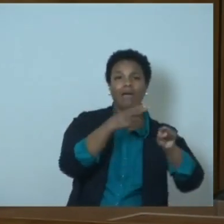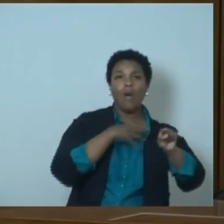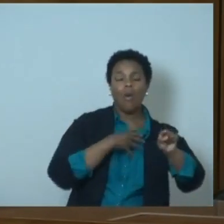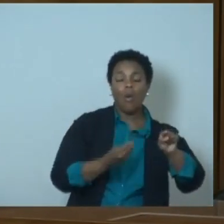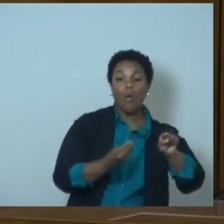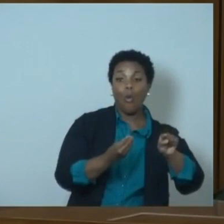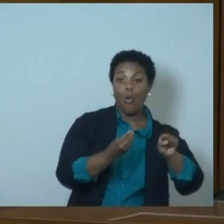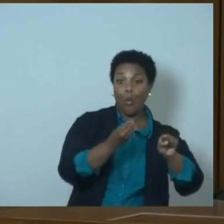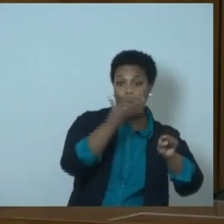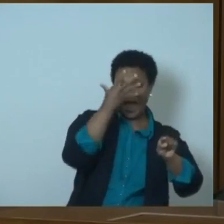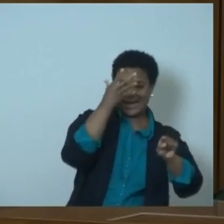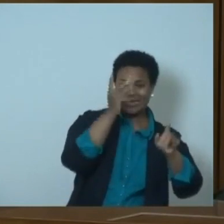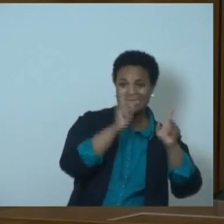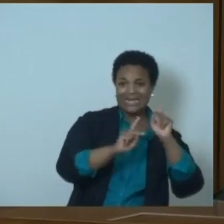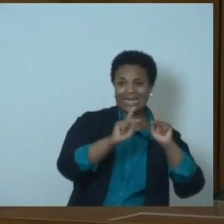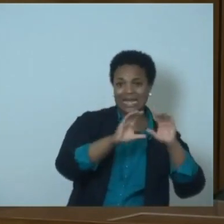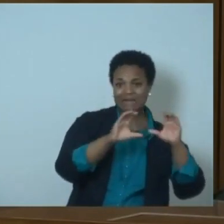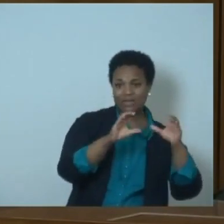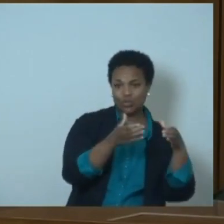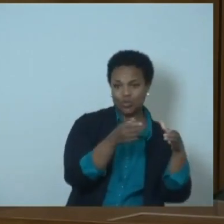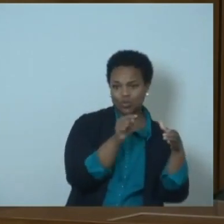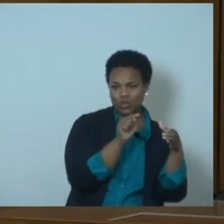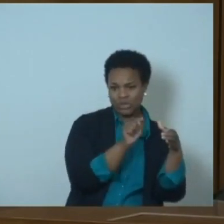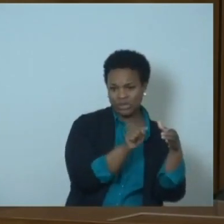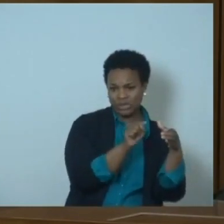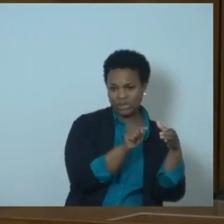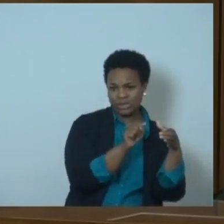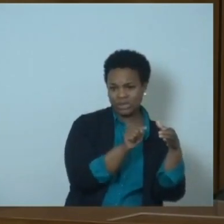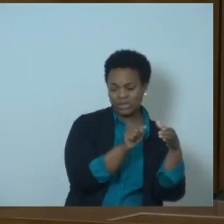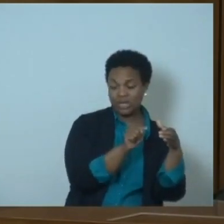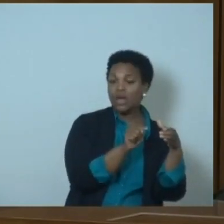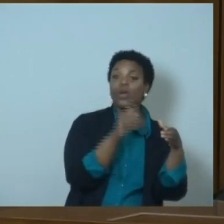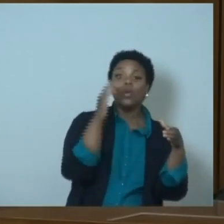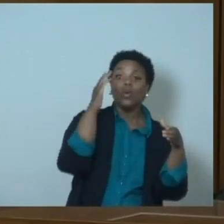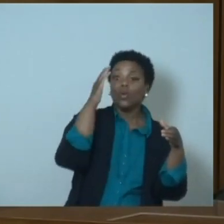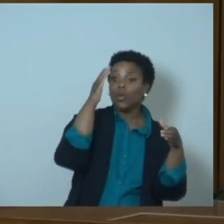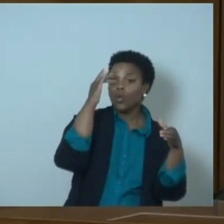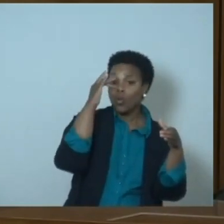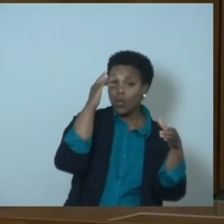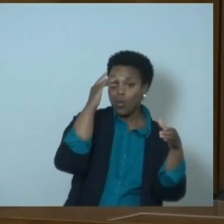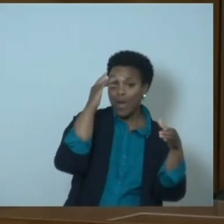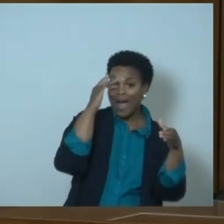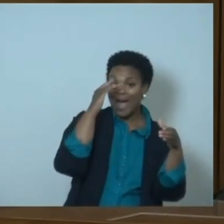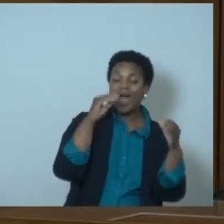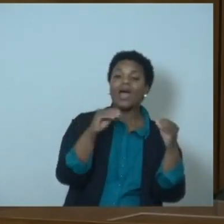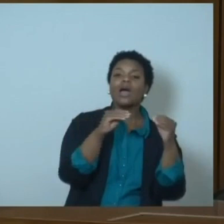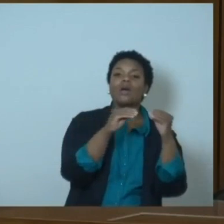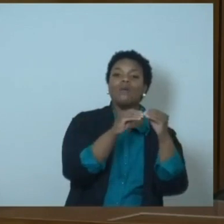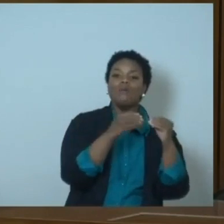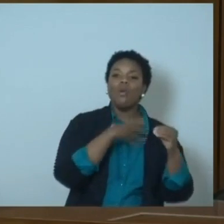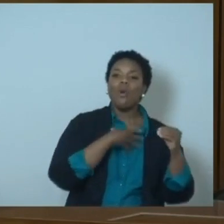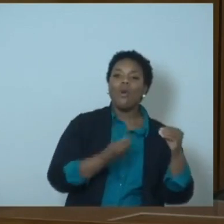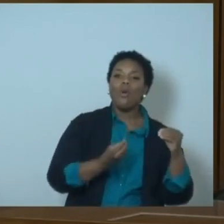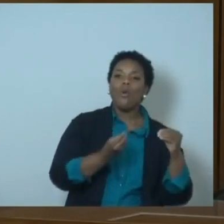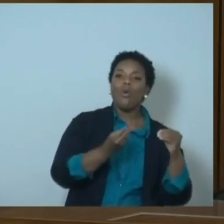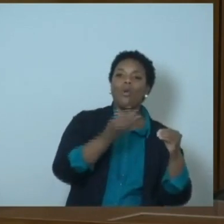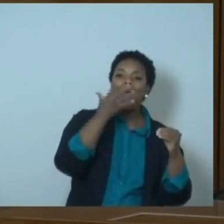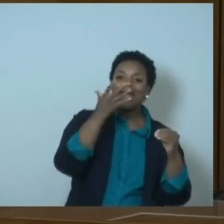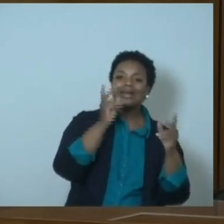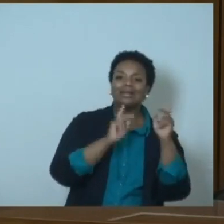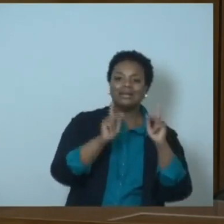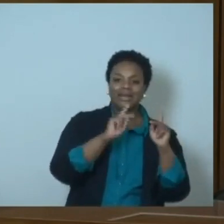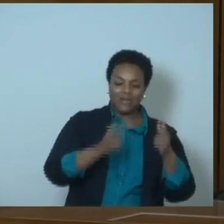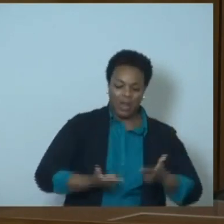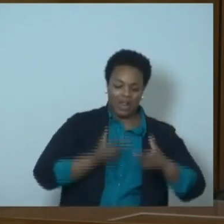and part of the belief of that is that a higher percent of white individuals live in nursing facilities and are the ones